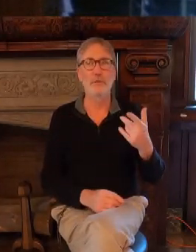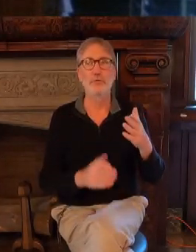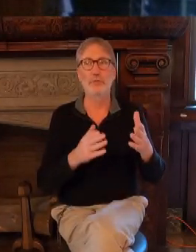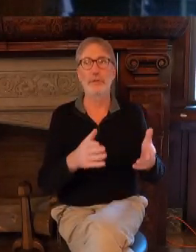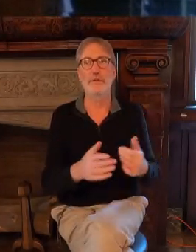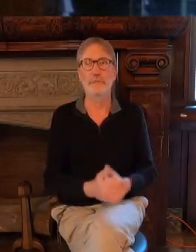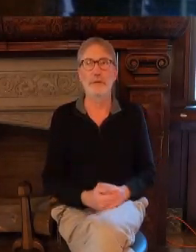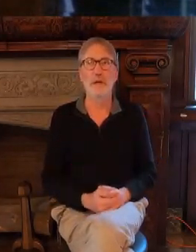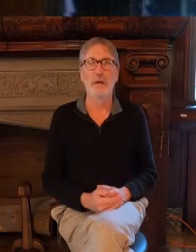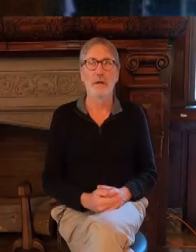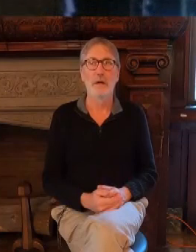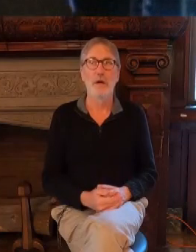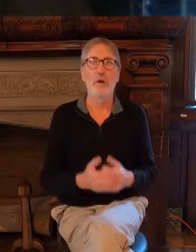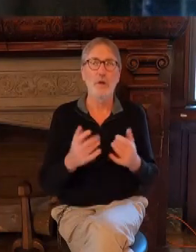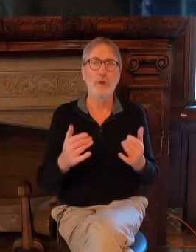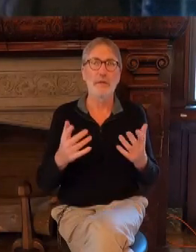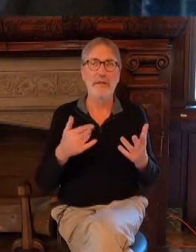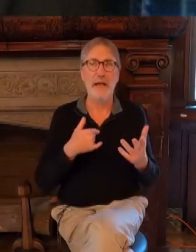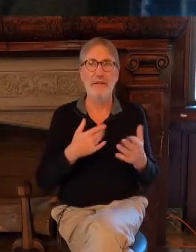Currently, there is a